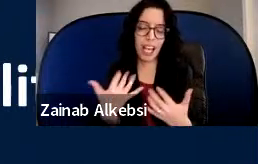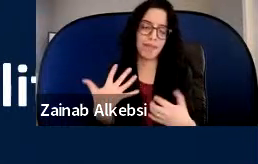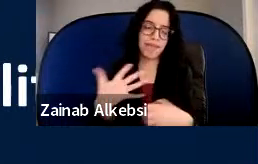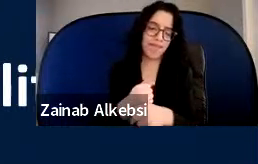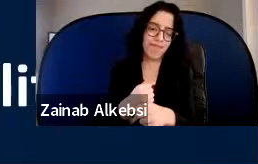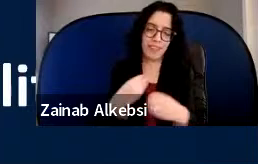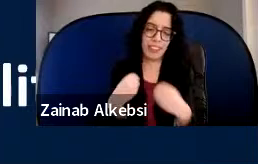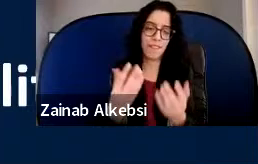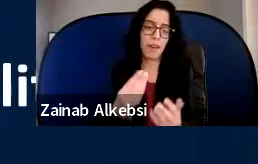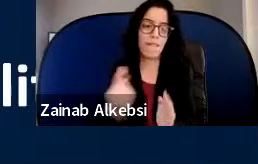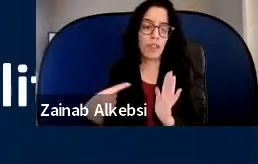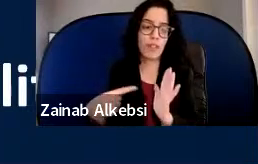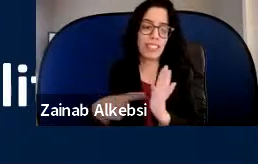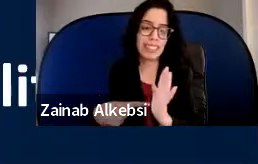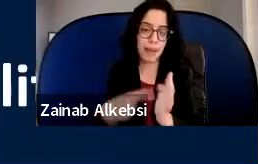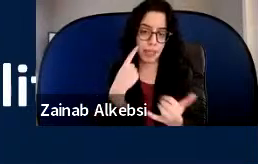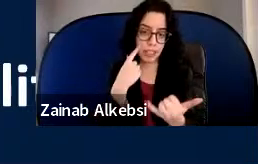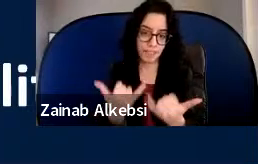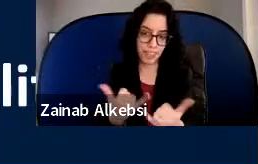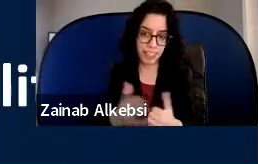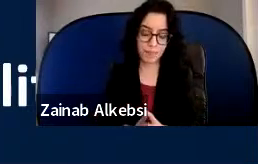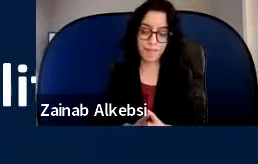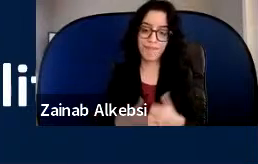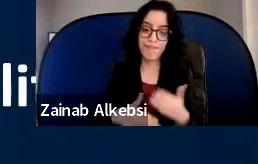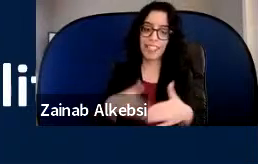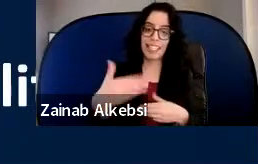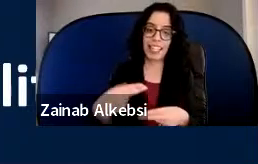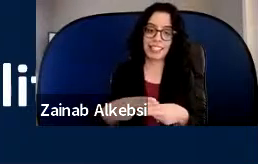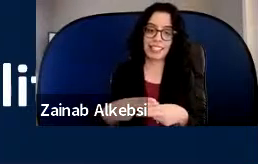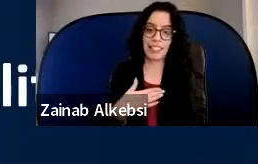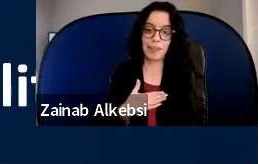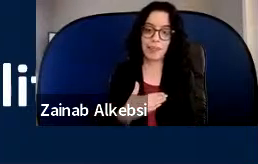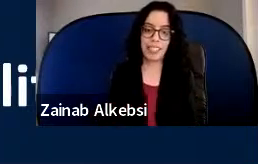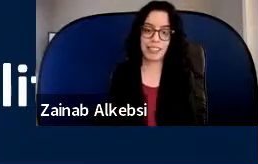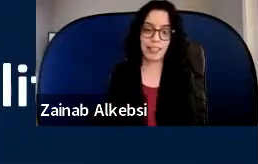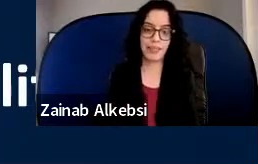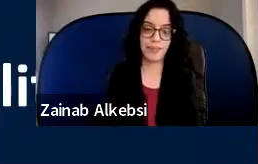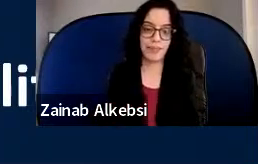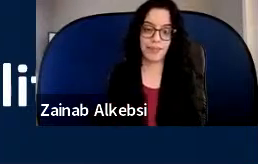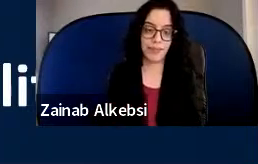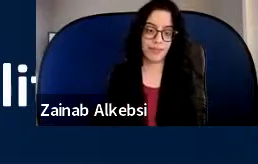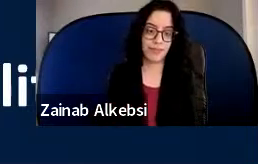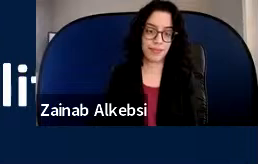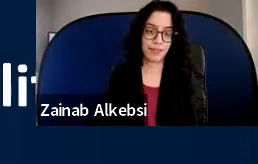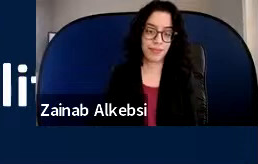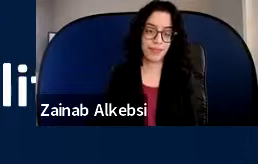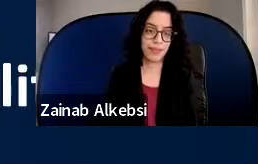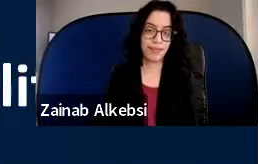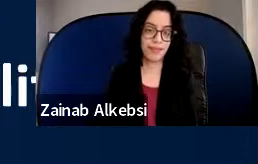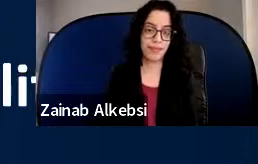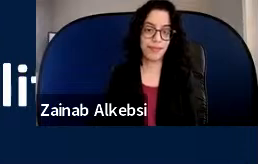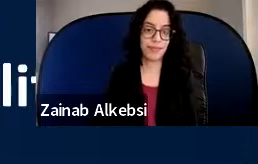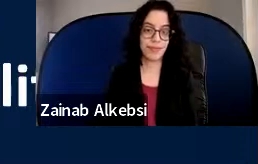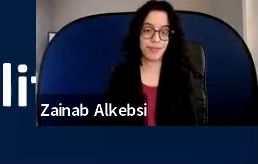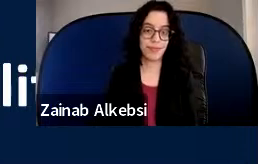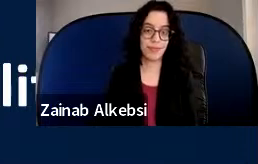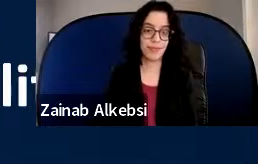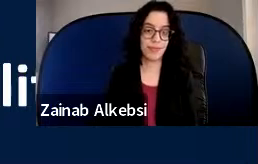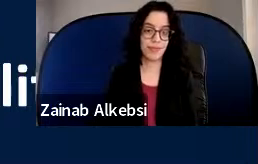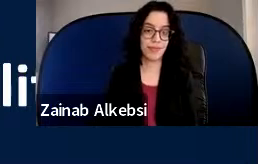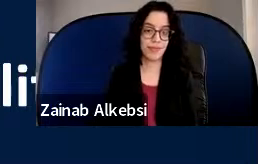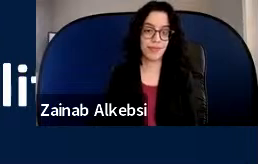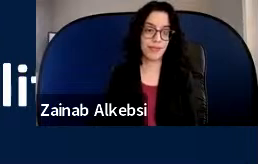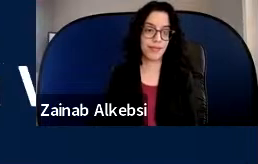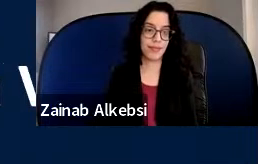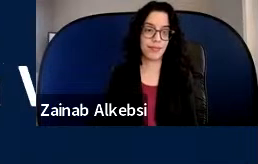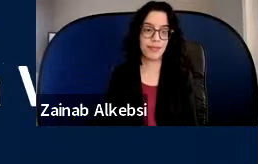going through stories that we have heard, but in the interest of time, obviously, I'm just going to give you some of the salient examples. And if I